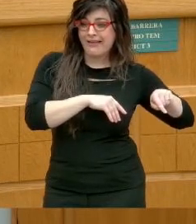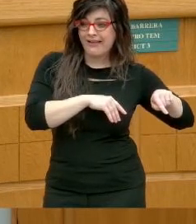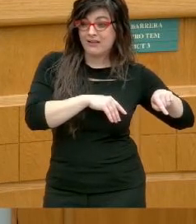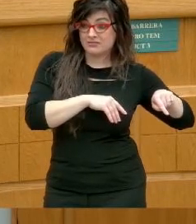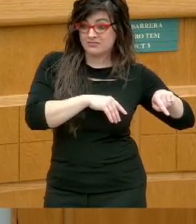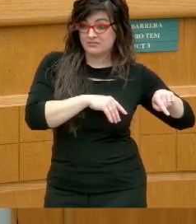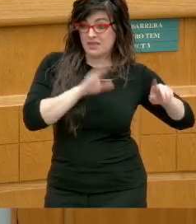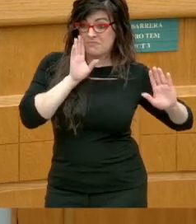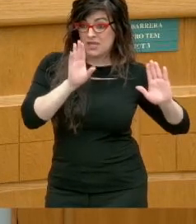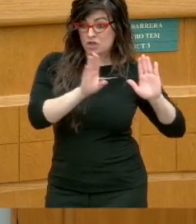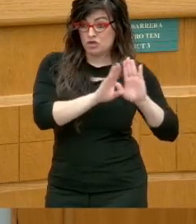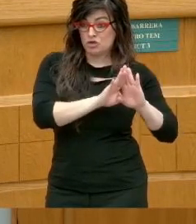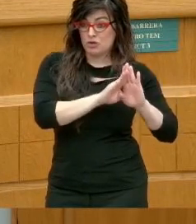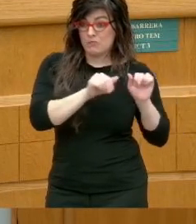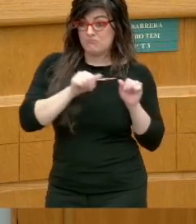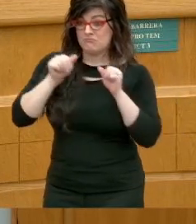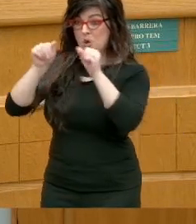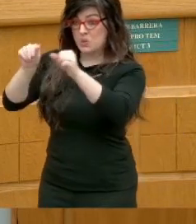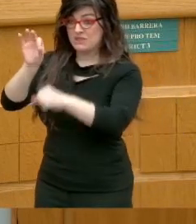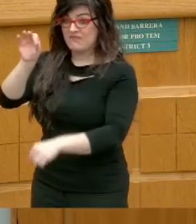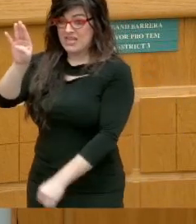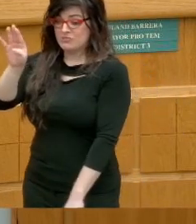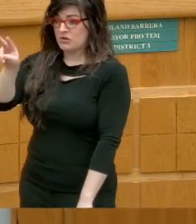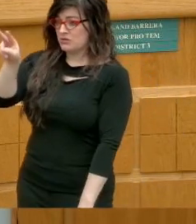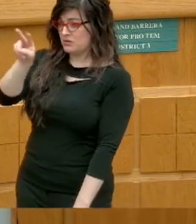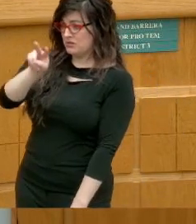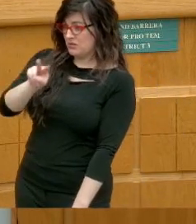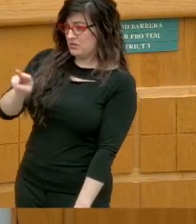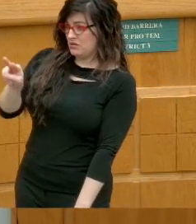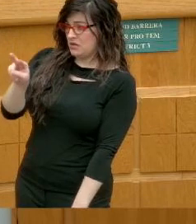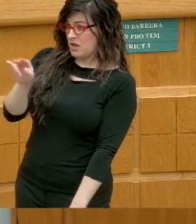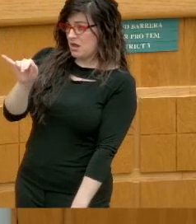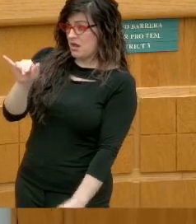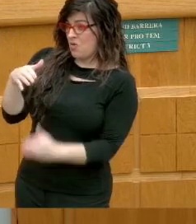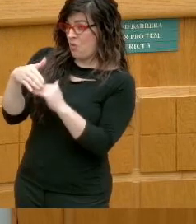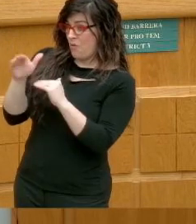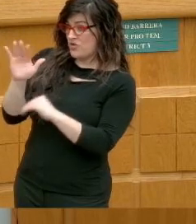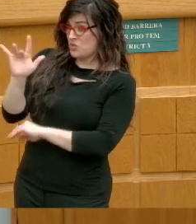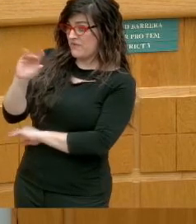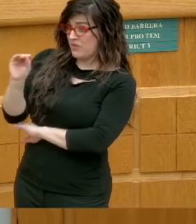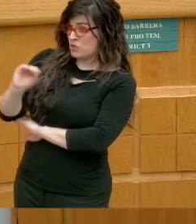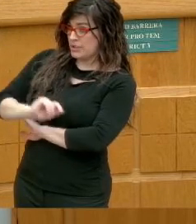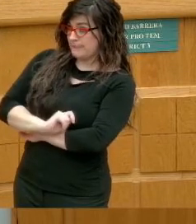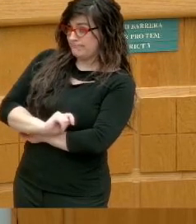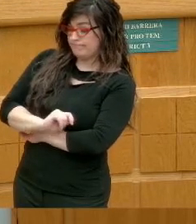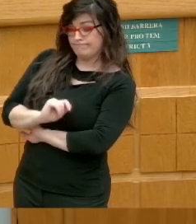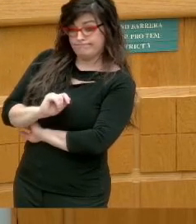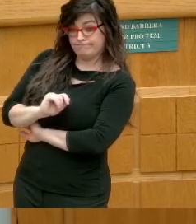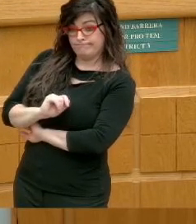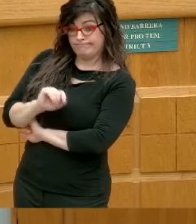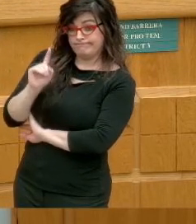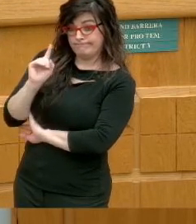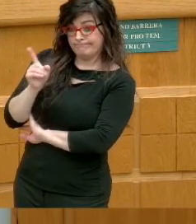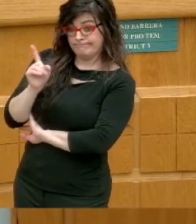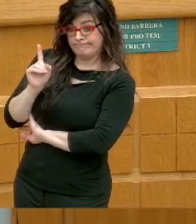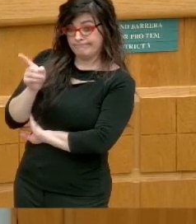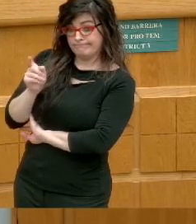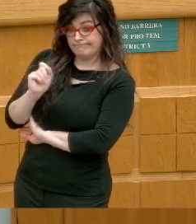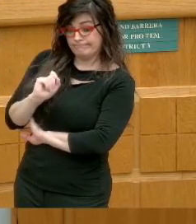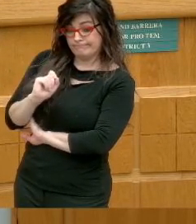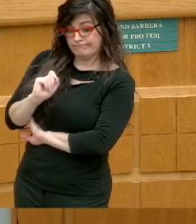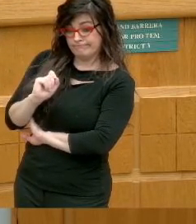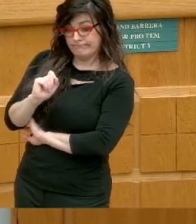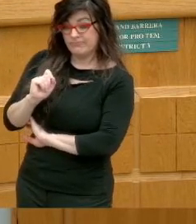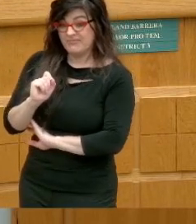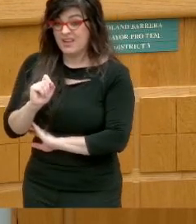by the numbers that you're exceeding that 25% authorization in terms of your space, and you